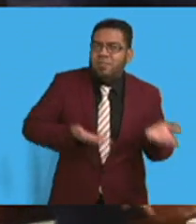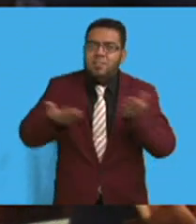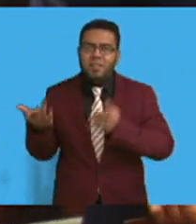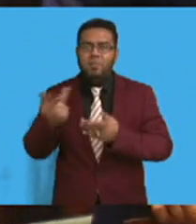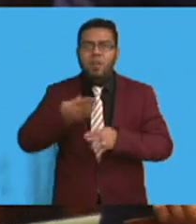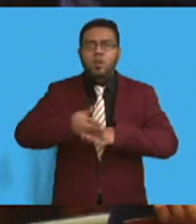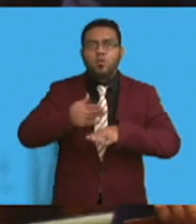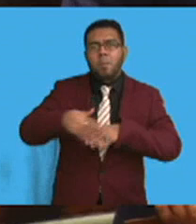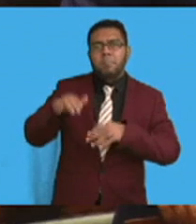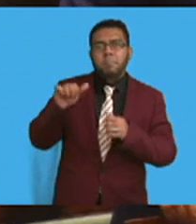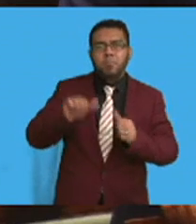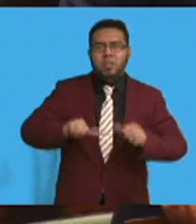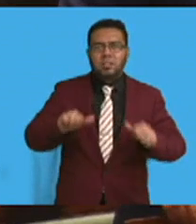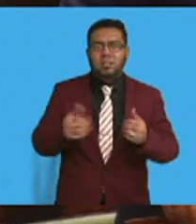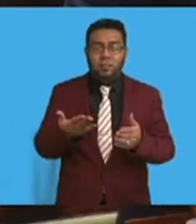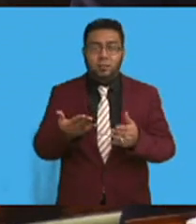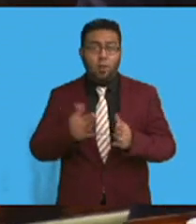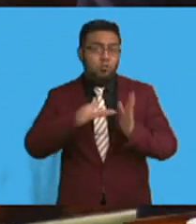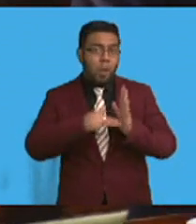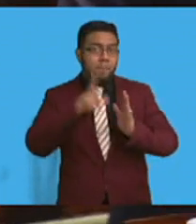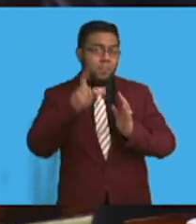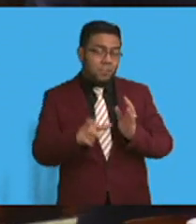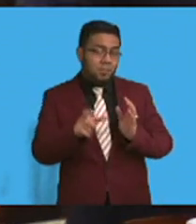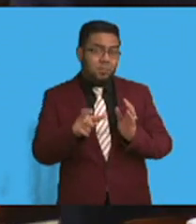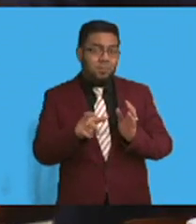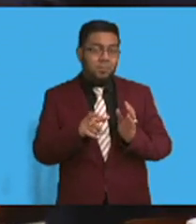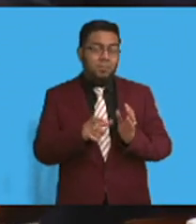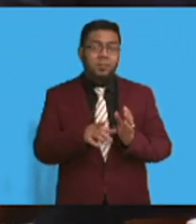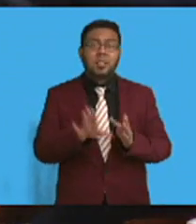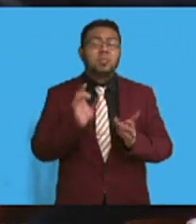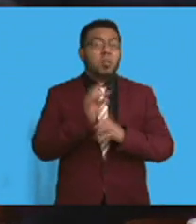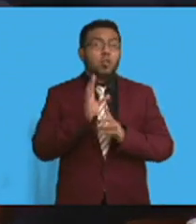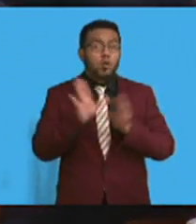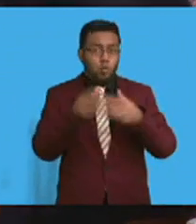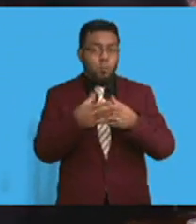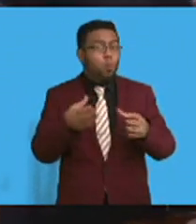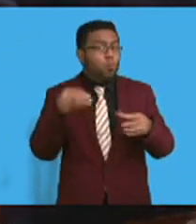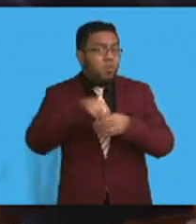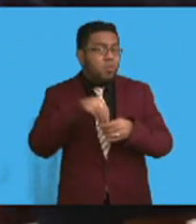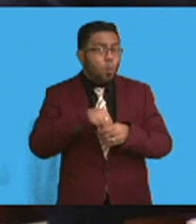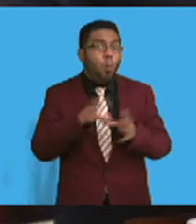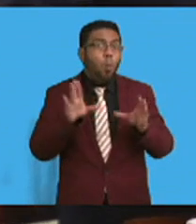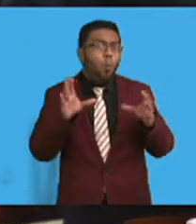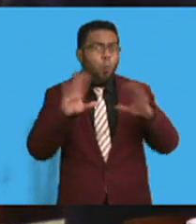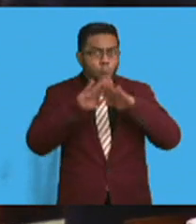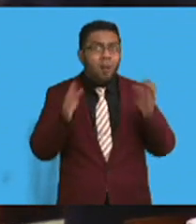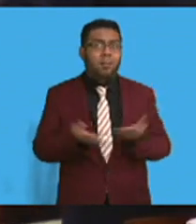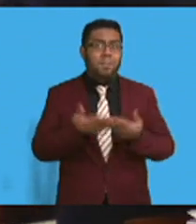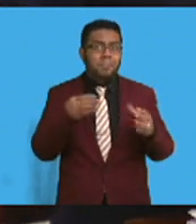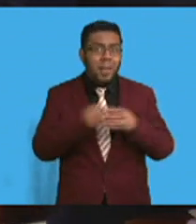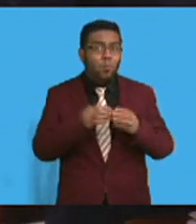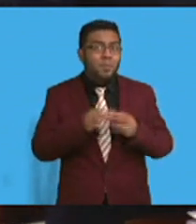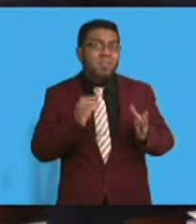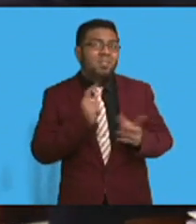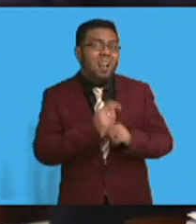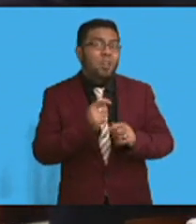climate advocacy will continue through our chairmanship of the Small States Forum, a special grouping of states within the World Bank, which we have been tasked with leading because we have